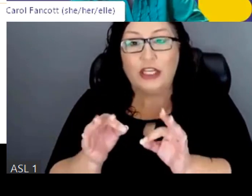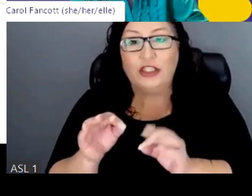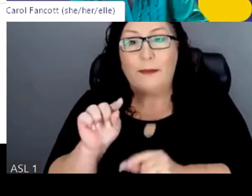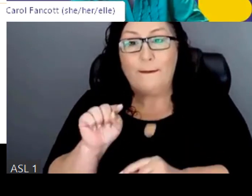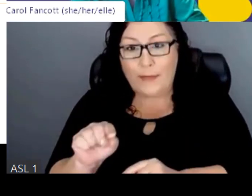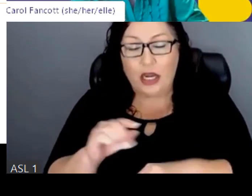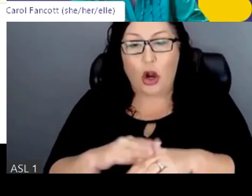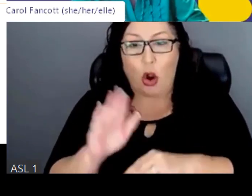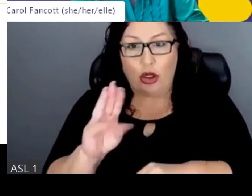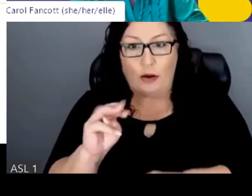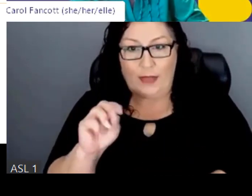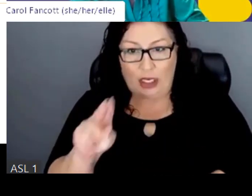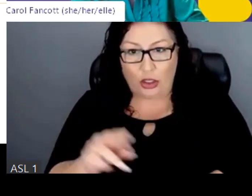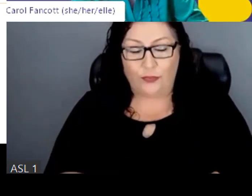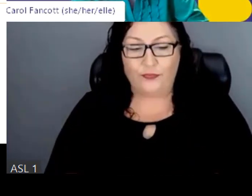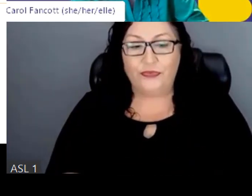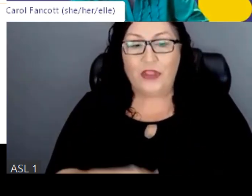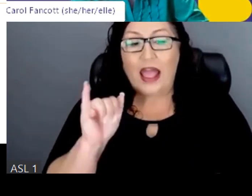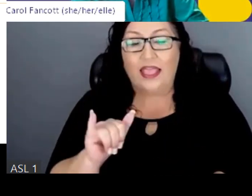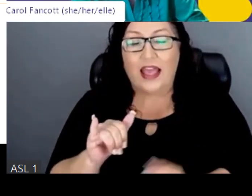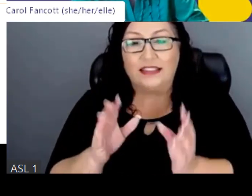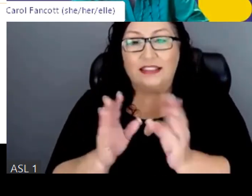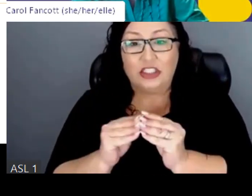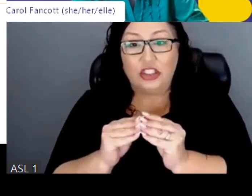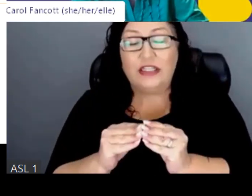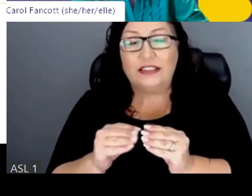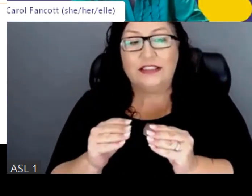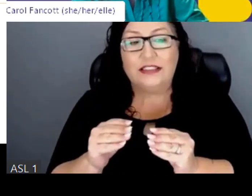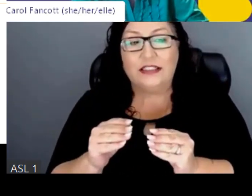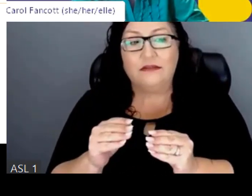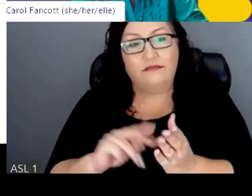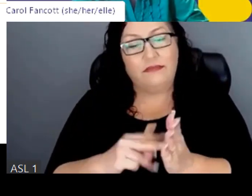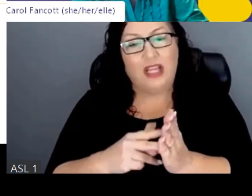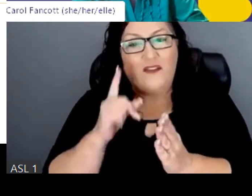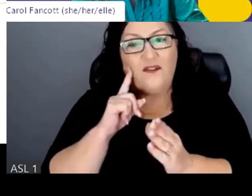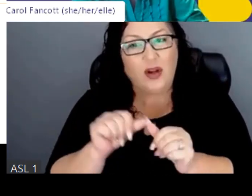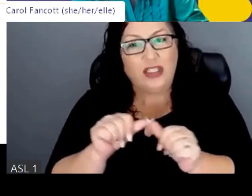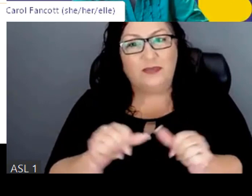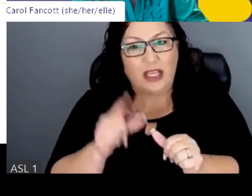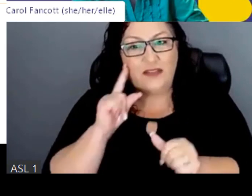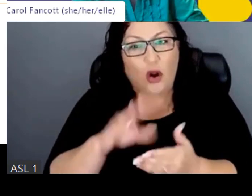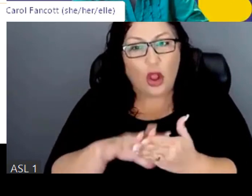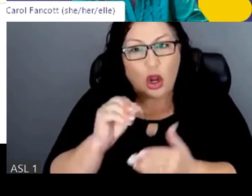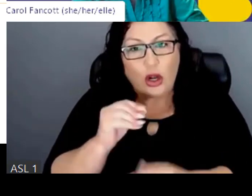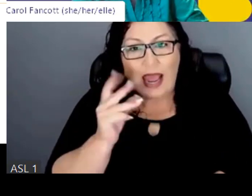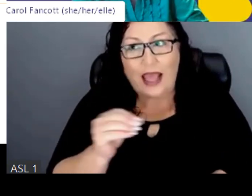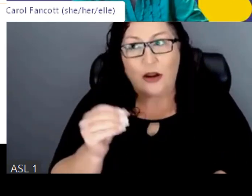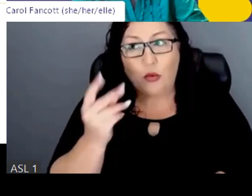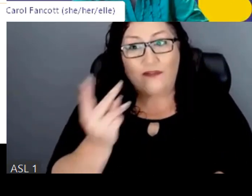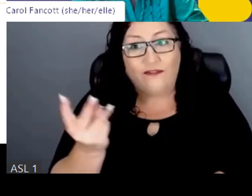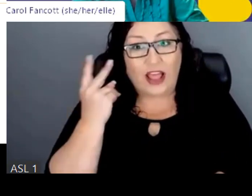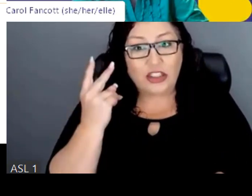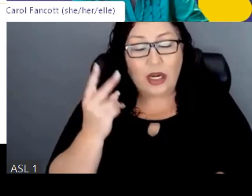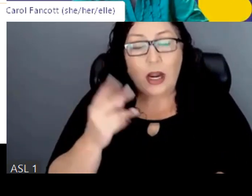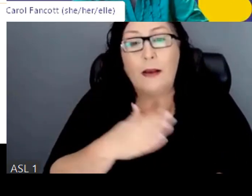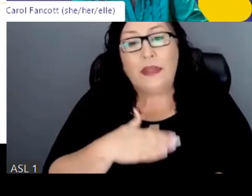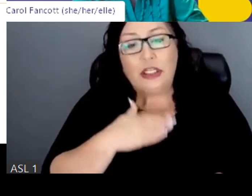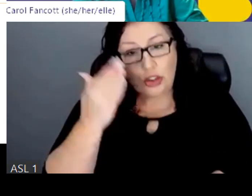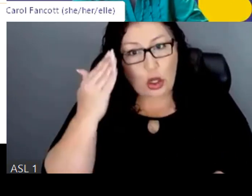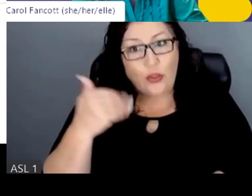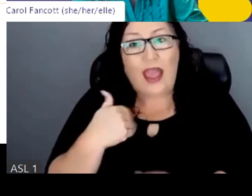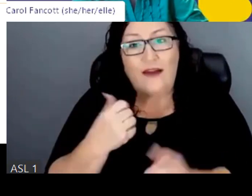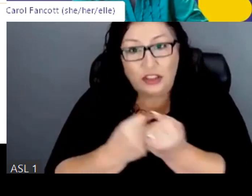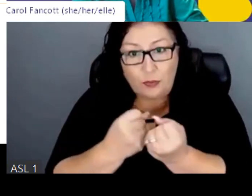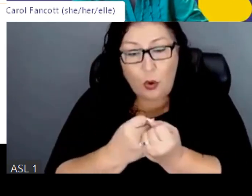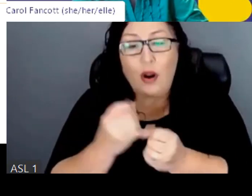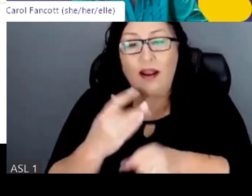Zoom menu. This session is intended as a space for learning and reflection. Please note that there are